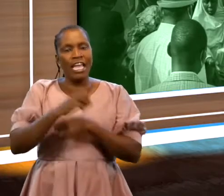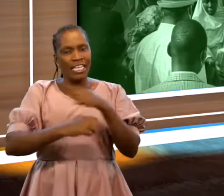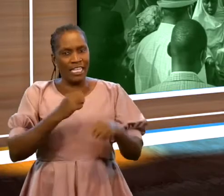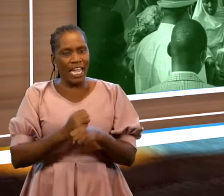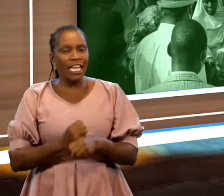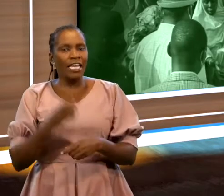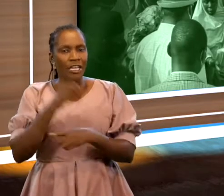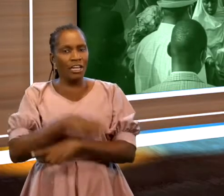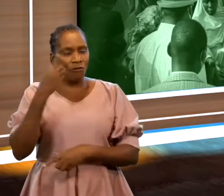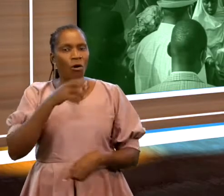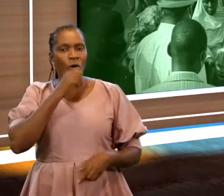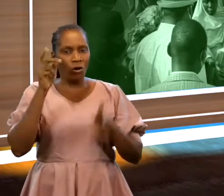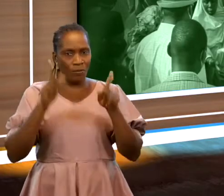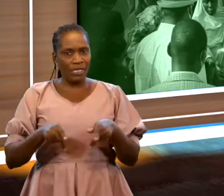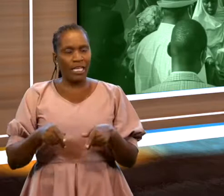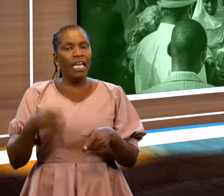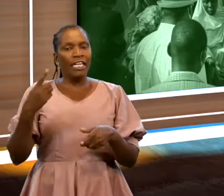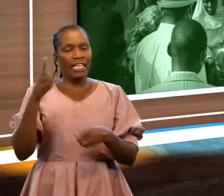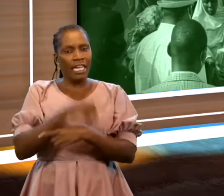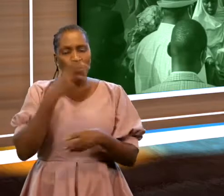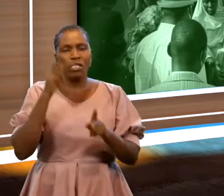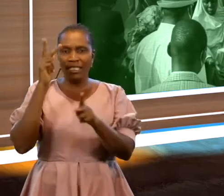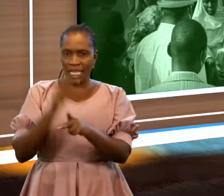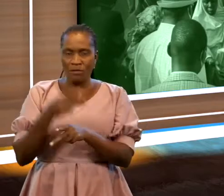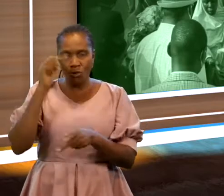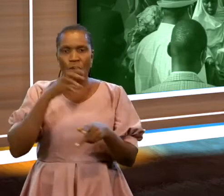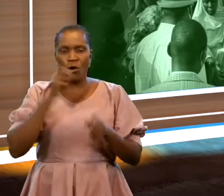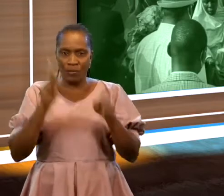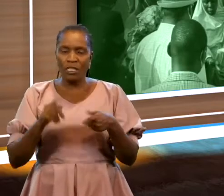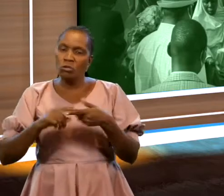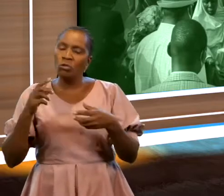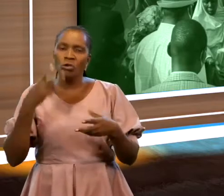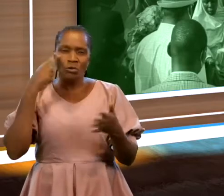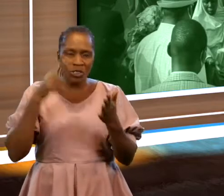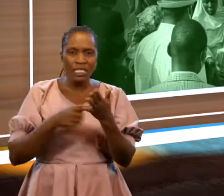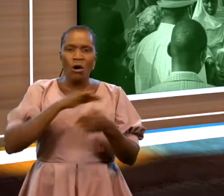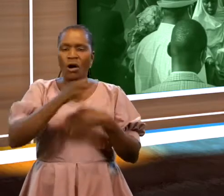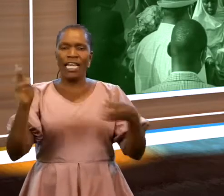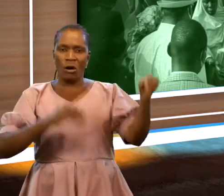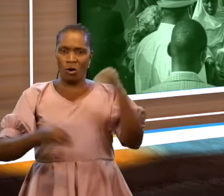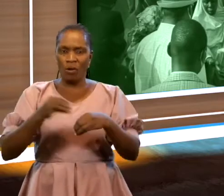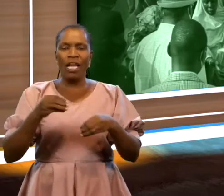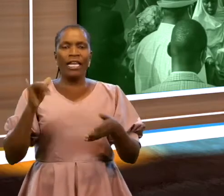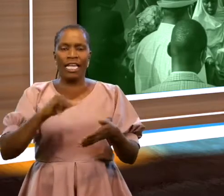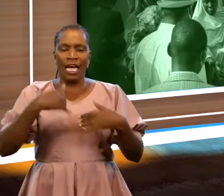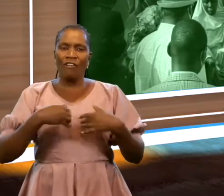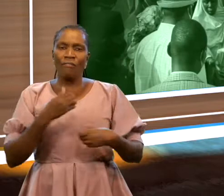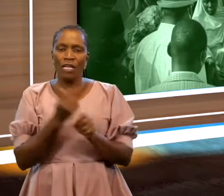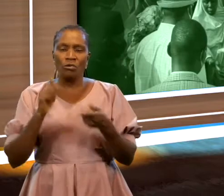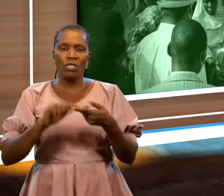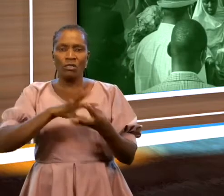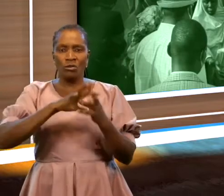National Day of Older Persons. The day is set aside fundamentally to highlight the invaluable contributions older people have made